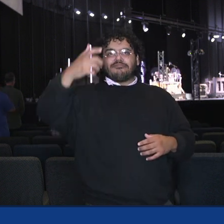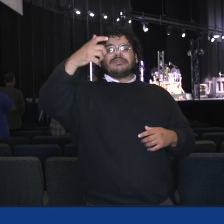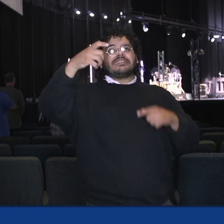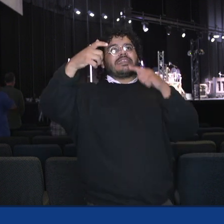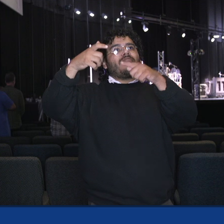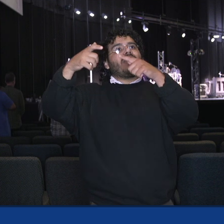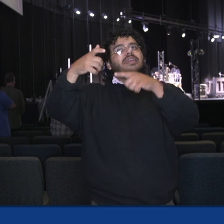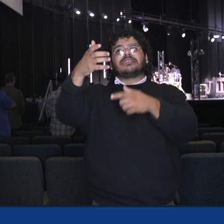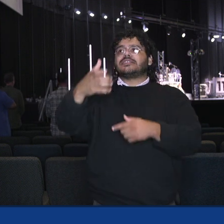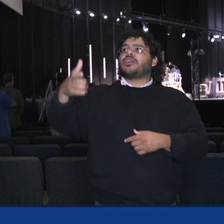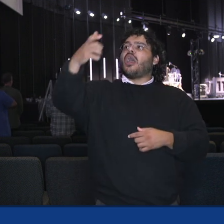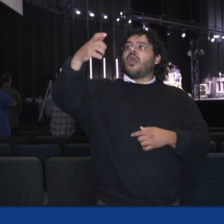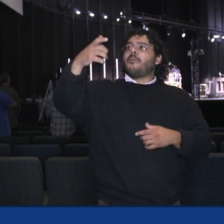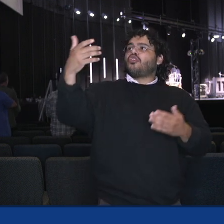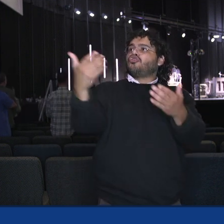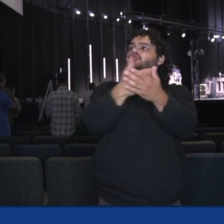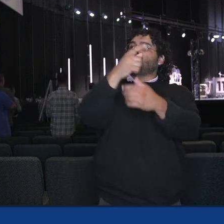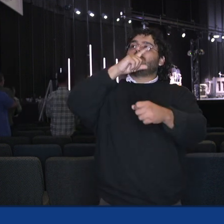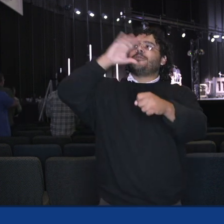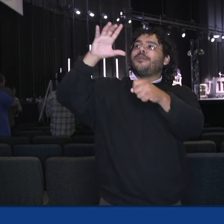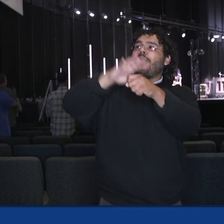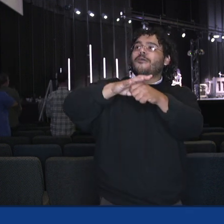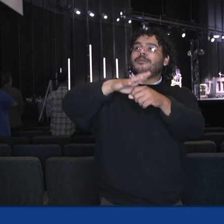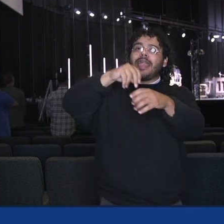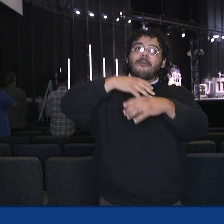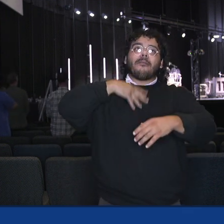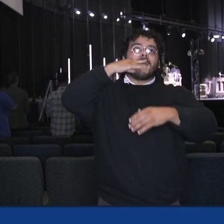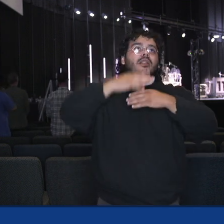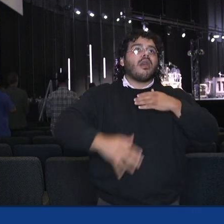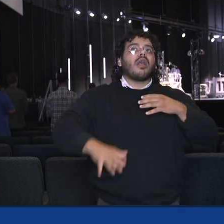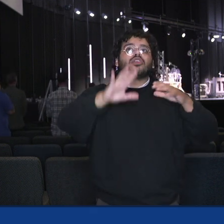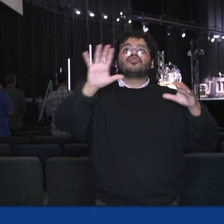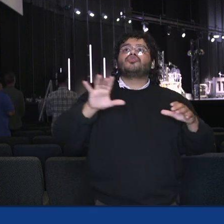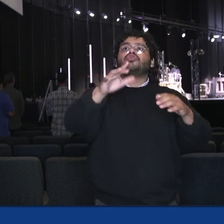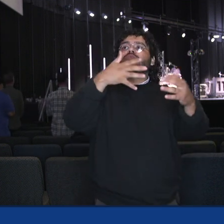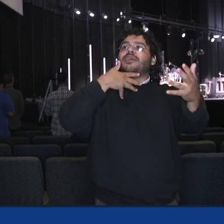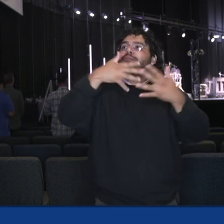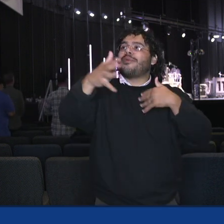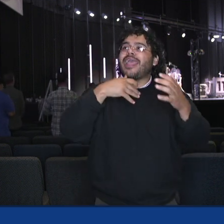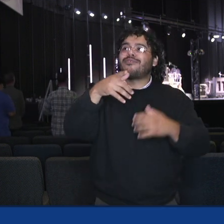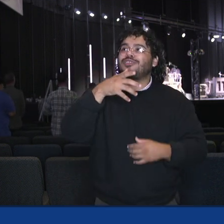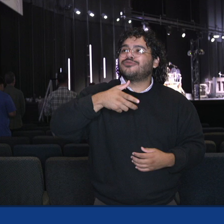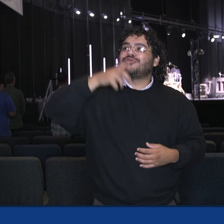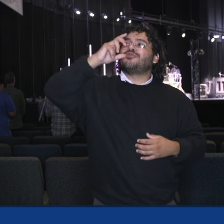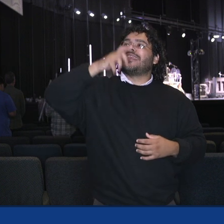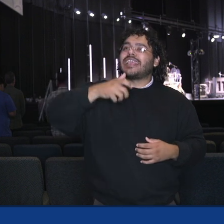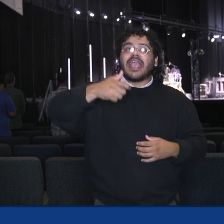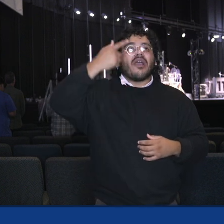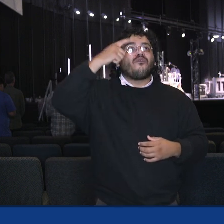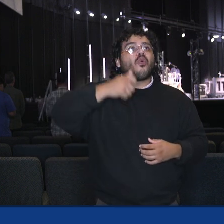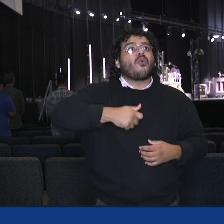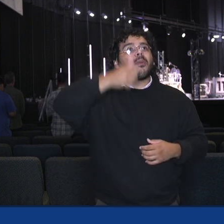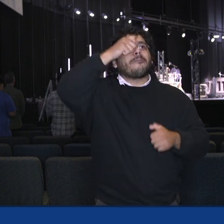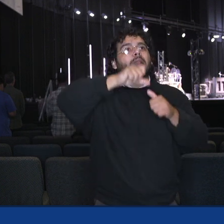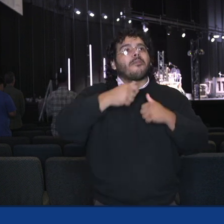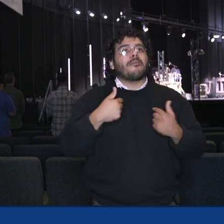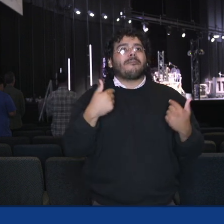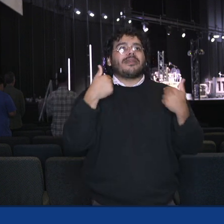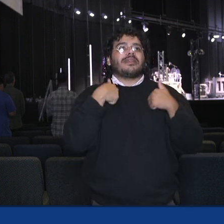covenant in my blood. Do this whenever you drink it in remembrance of